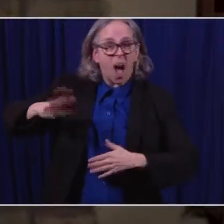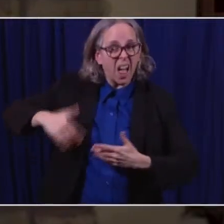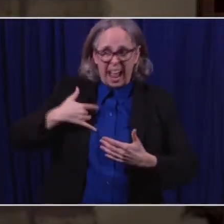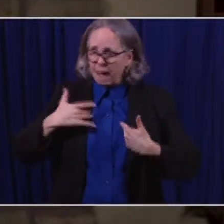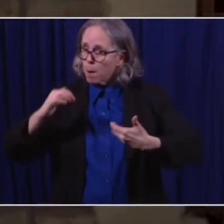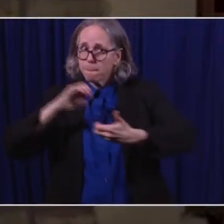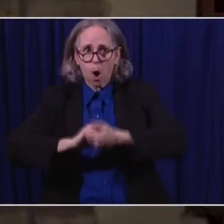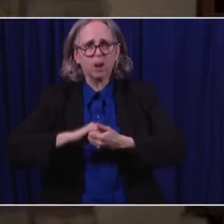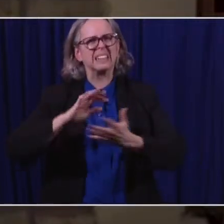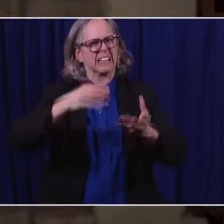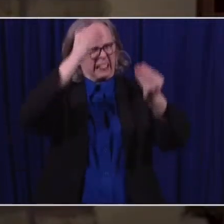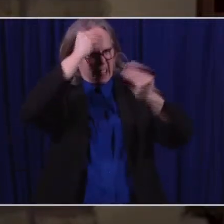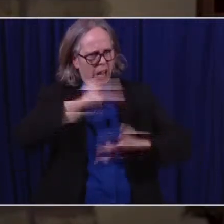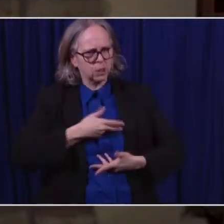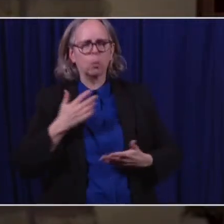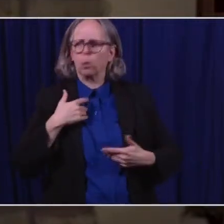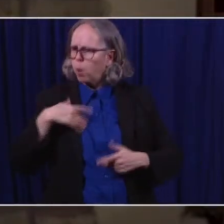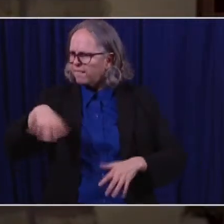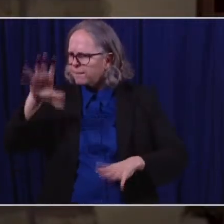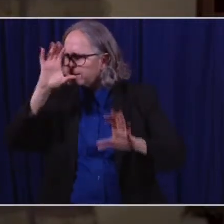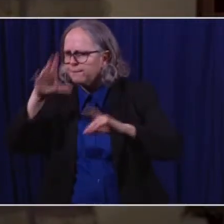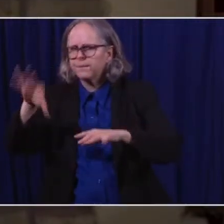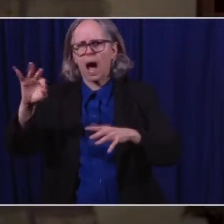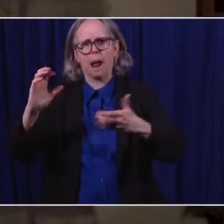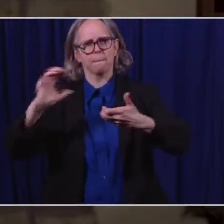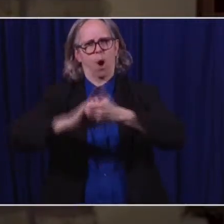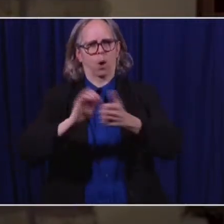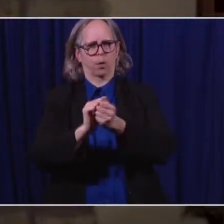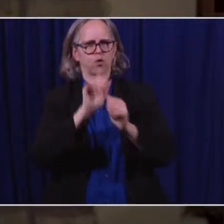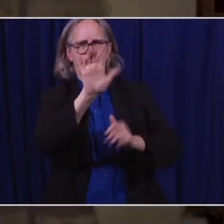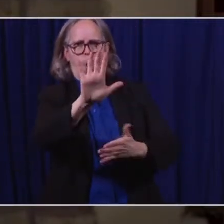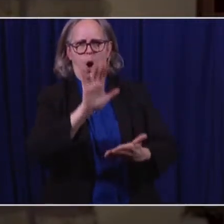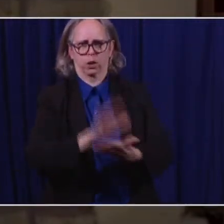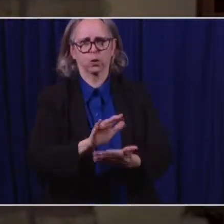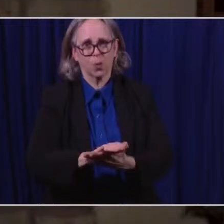Again, the goal, every kid back in school by March 1.